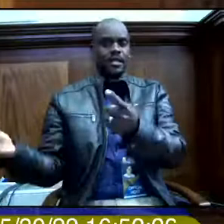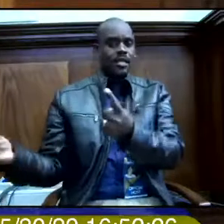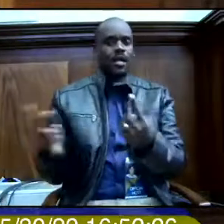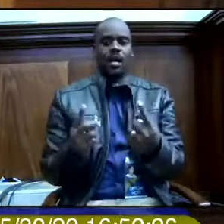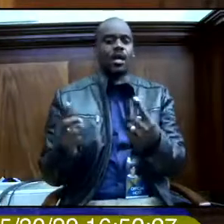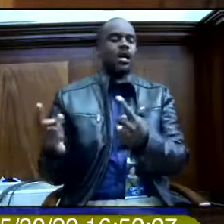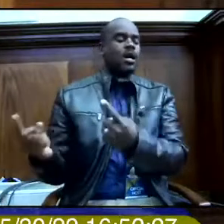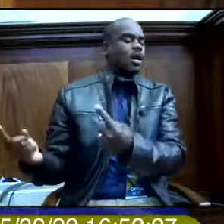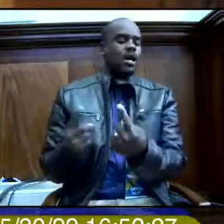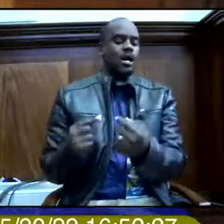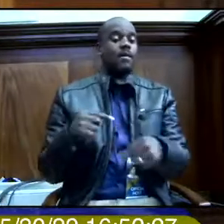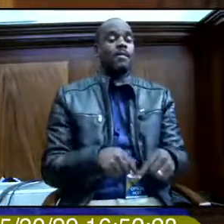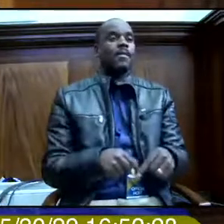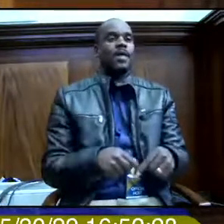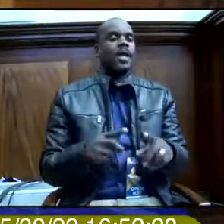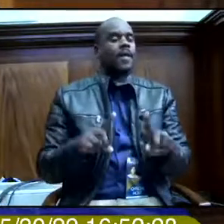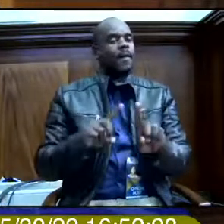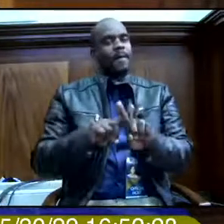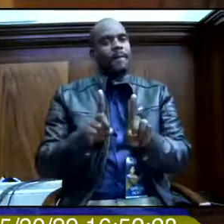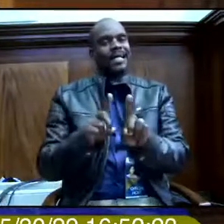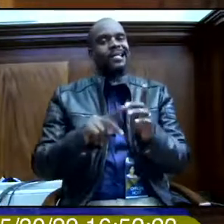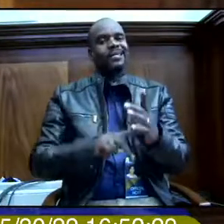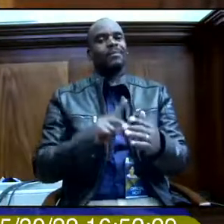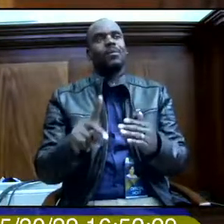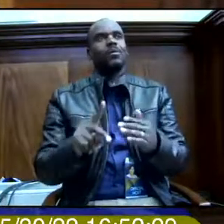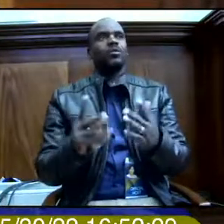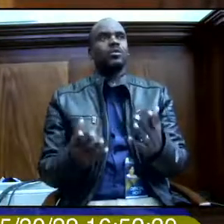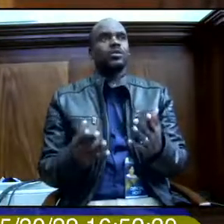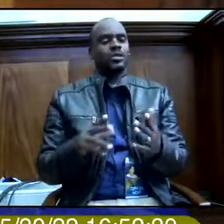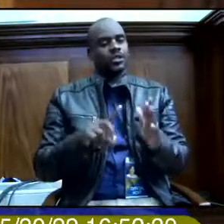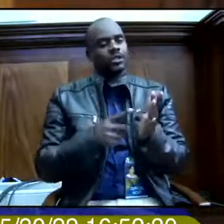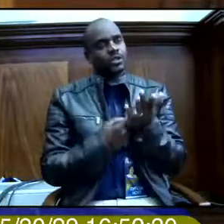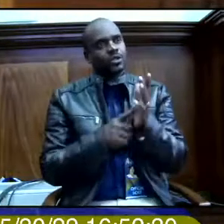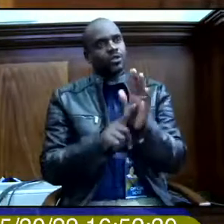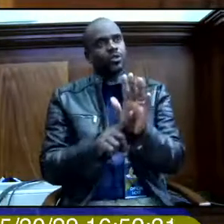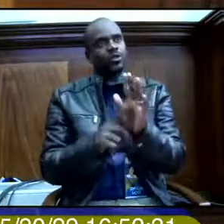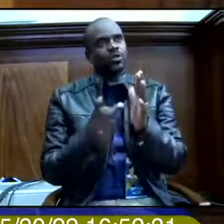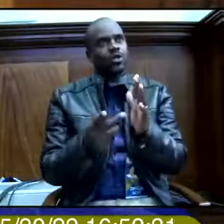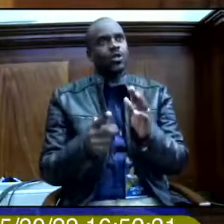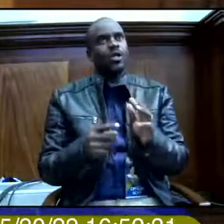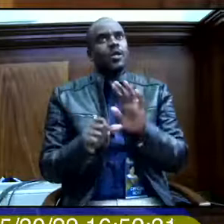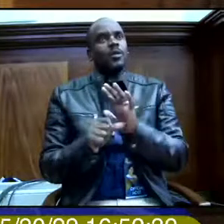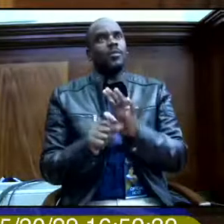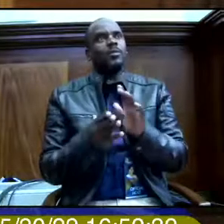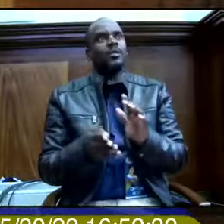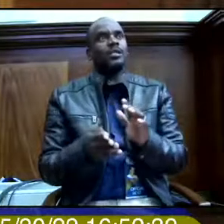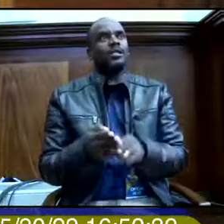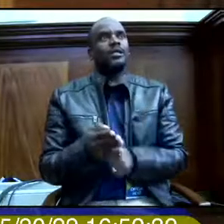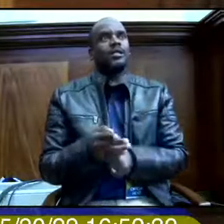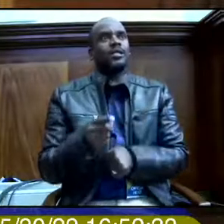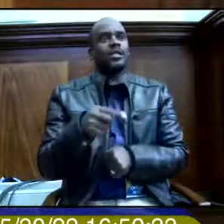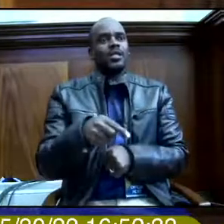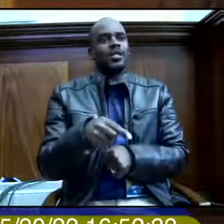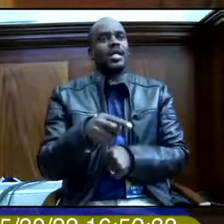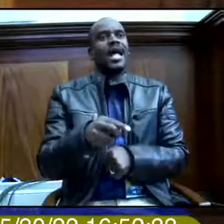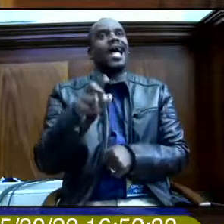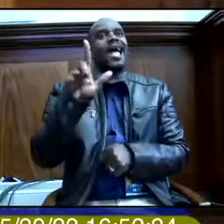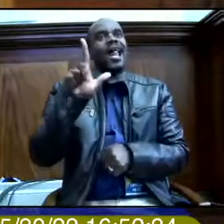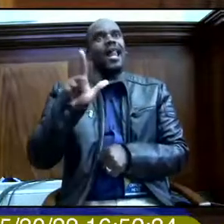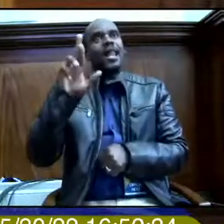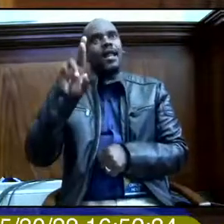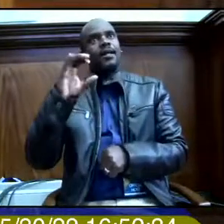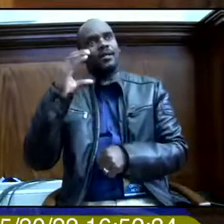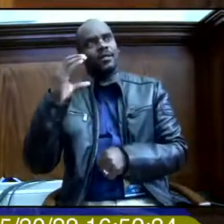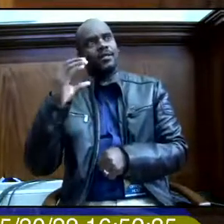but the policies should go a particular route there should be consultation at the elrc in your